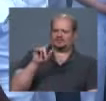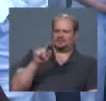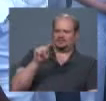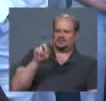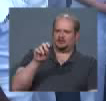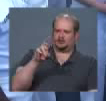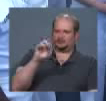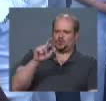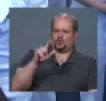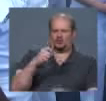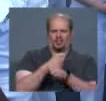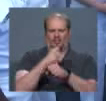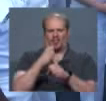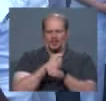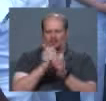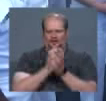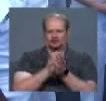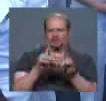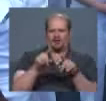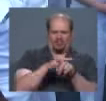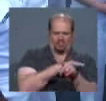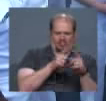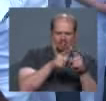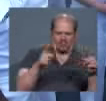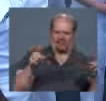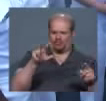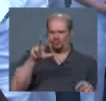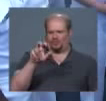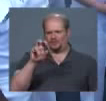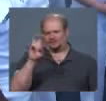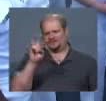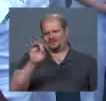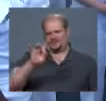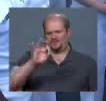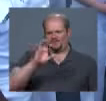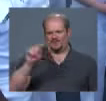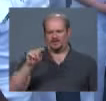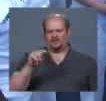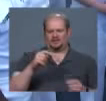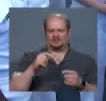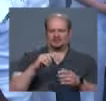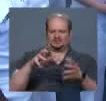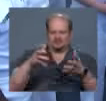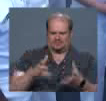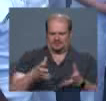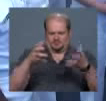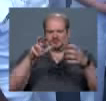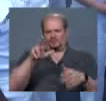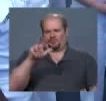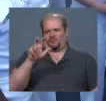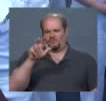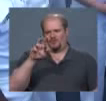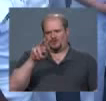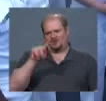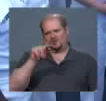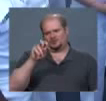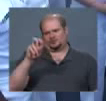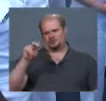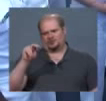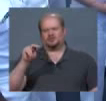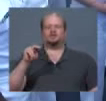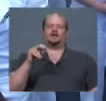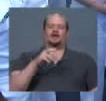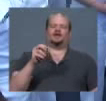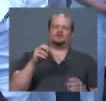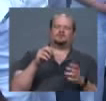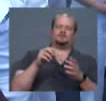ship having a length of 378 feet, a displacement of 3,400 tons, a maximum speed of 47